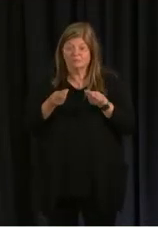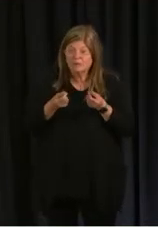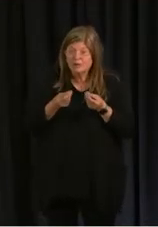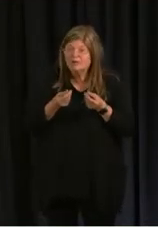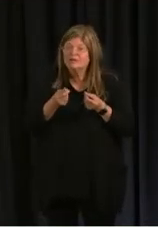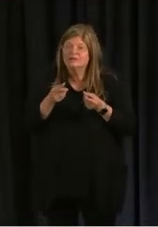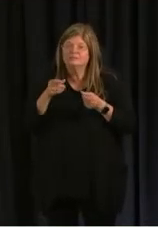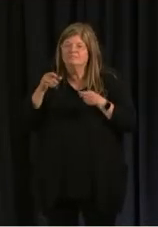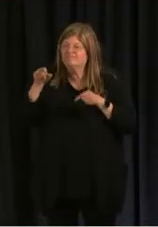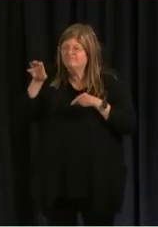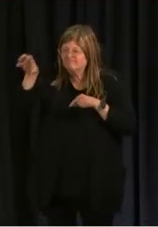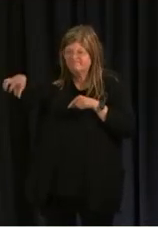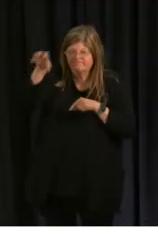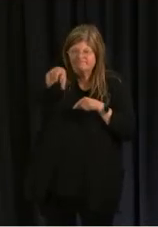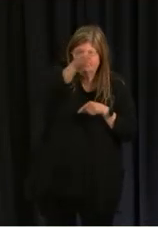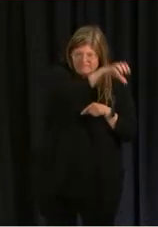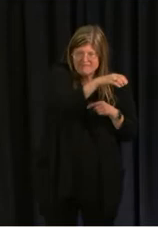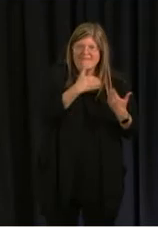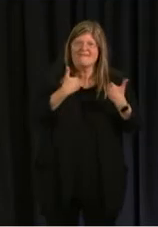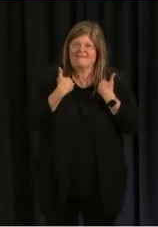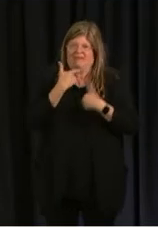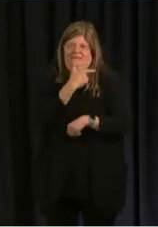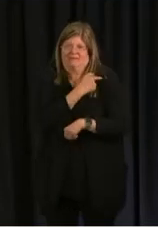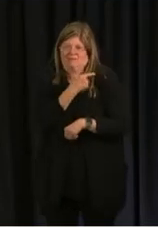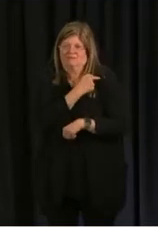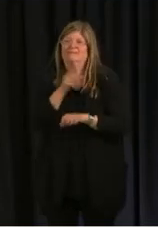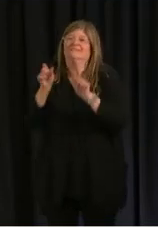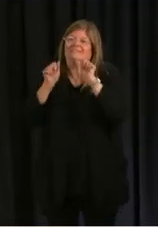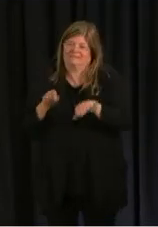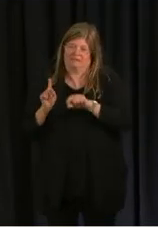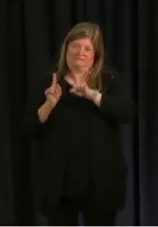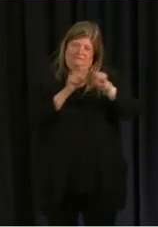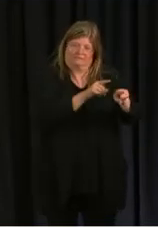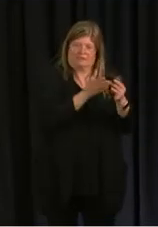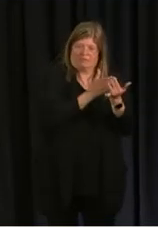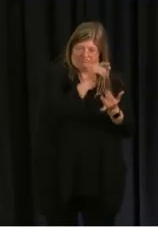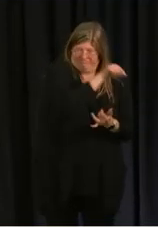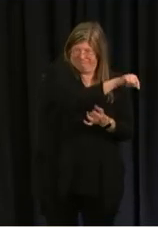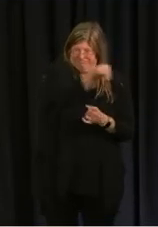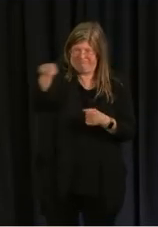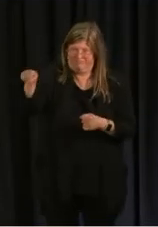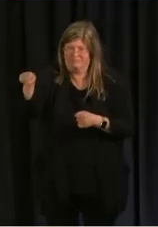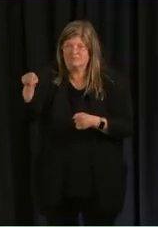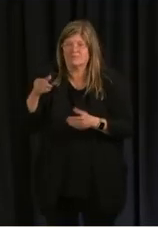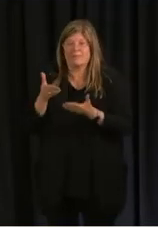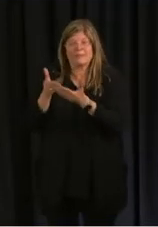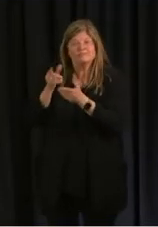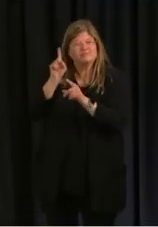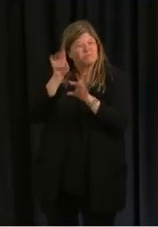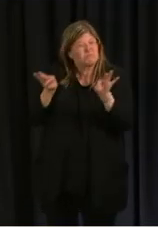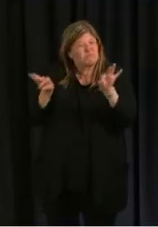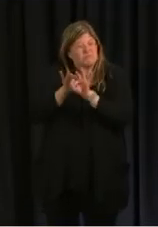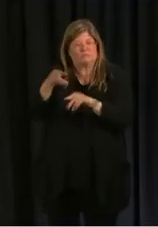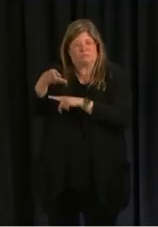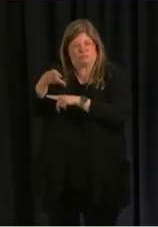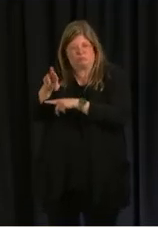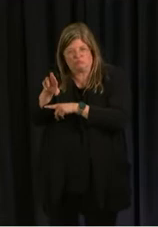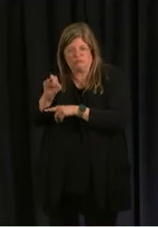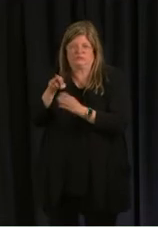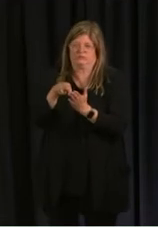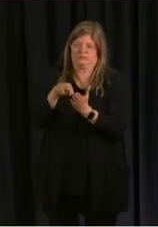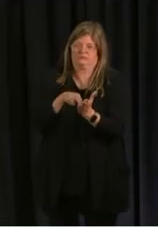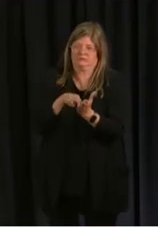an appointment. And then the other way to schedule an appointment is to pre-register, and that's at